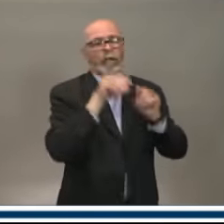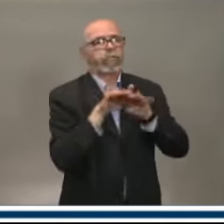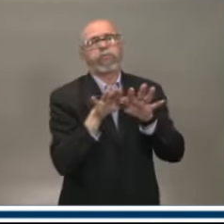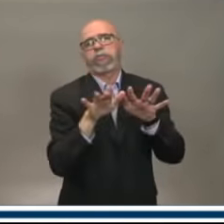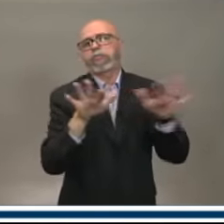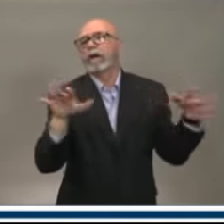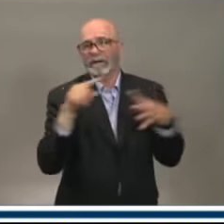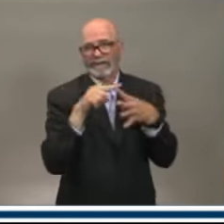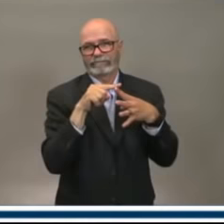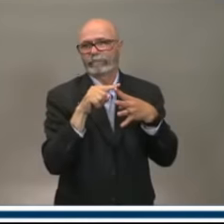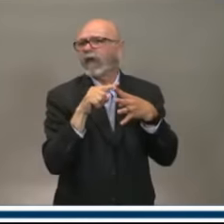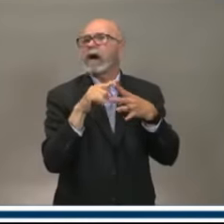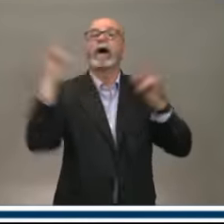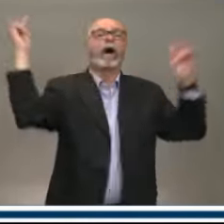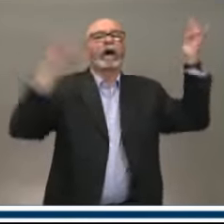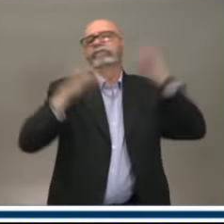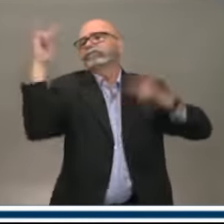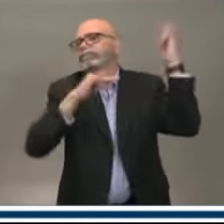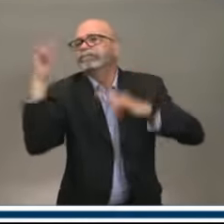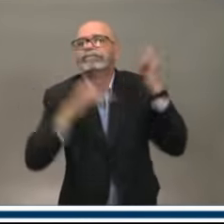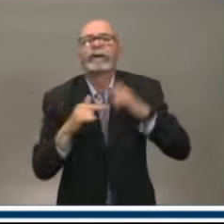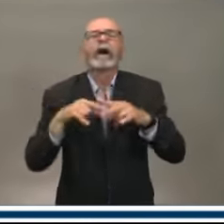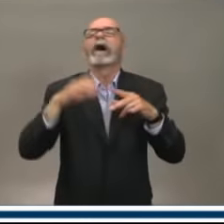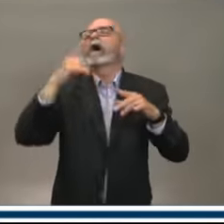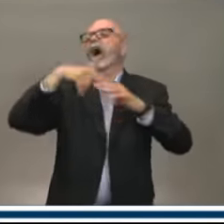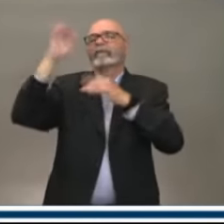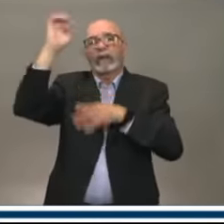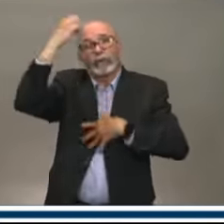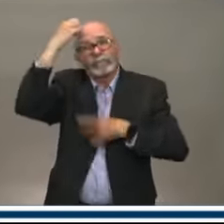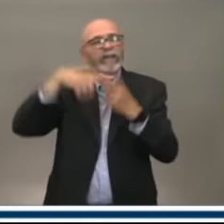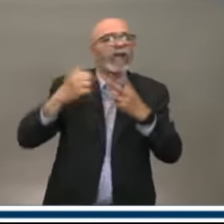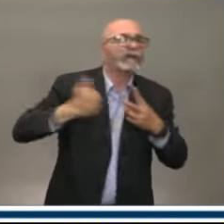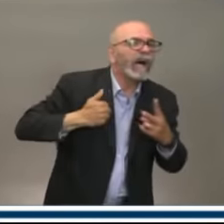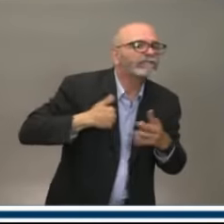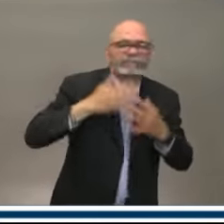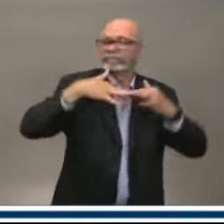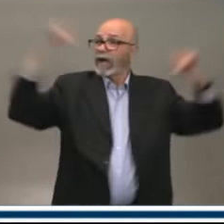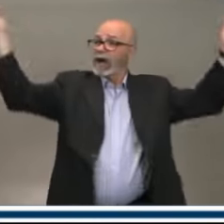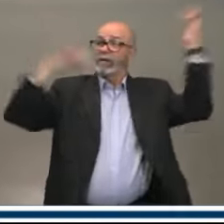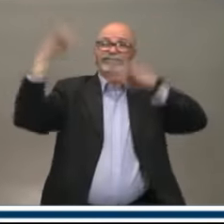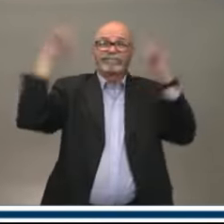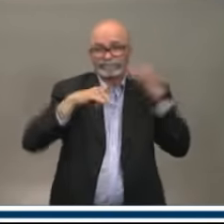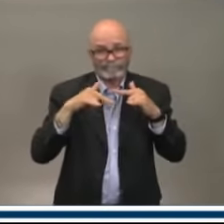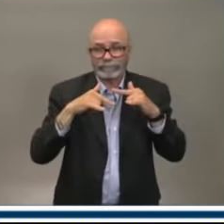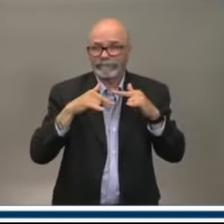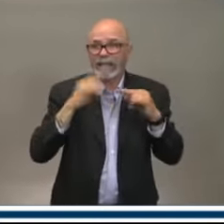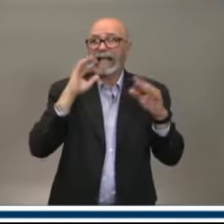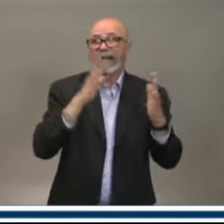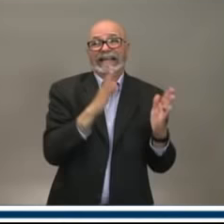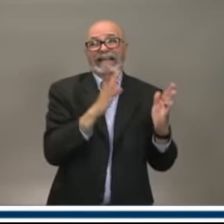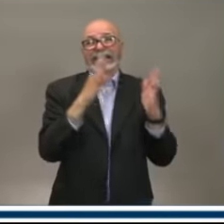parts of Canada. The ones in the very light color there are the